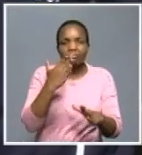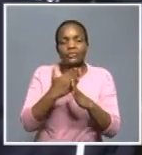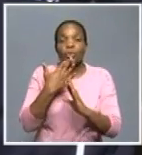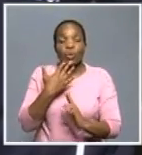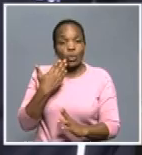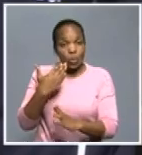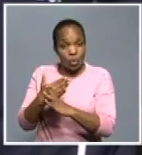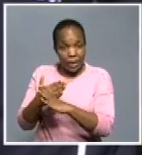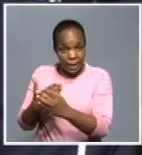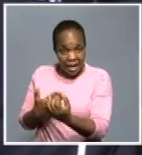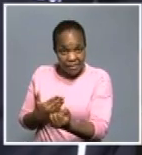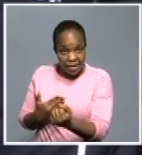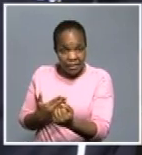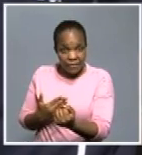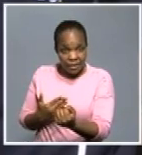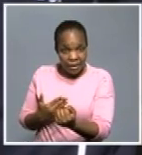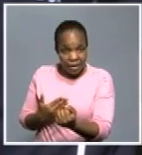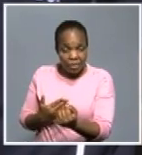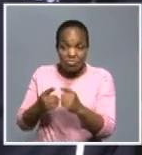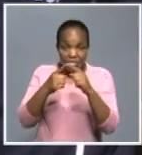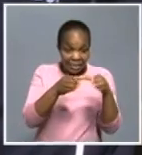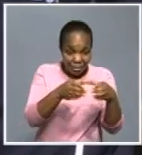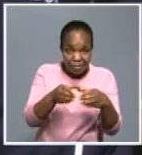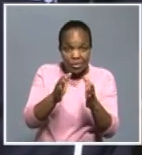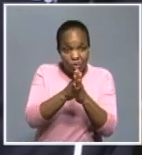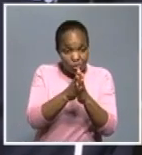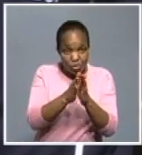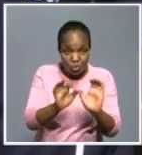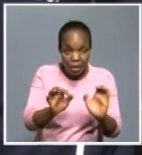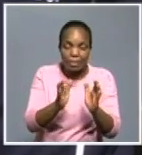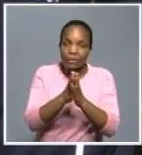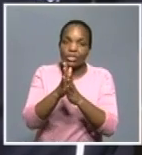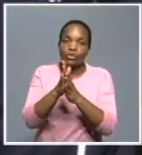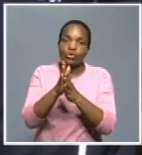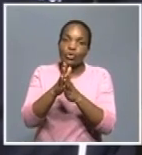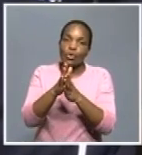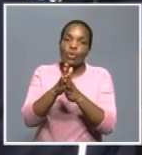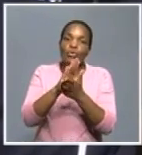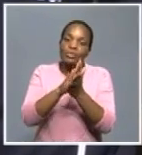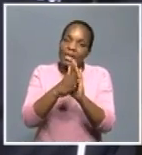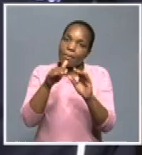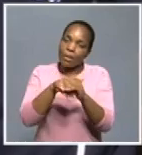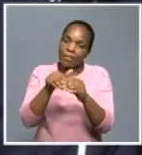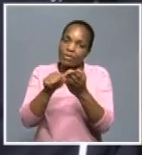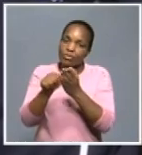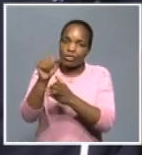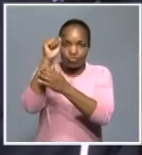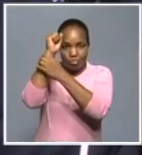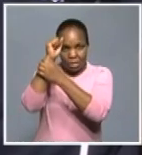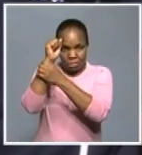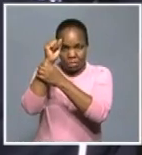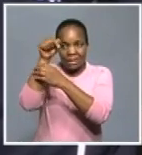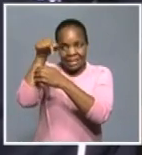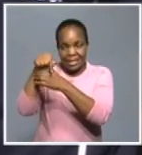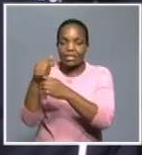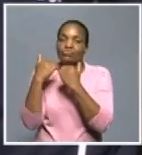sure that whoever they defend themselves, they join a trade union for them to be able to represent it.